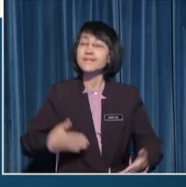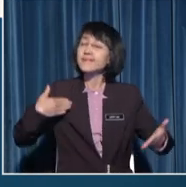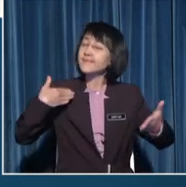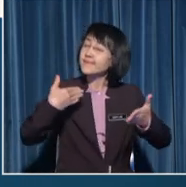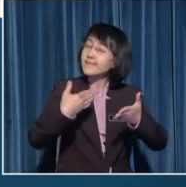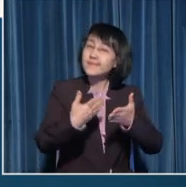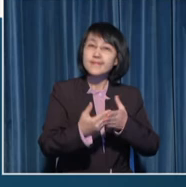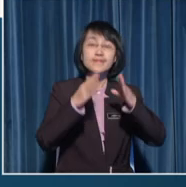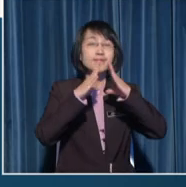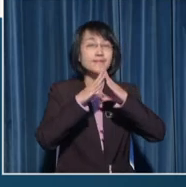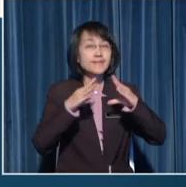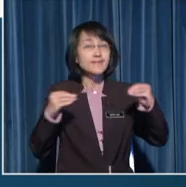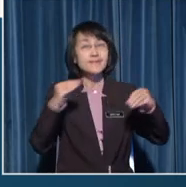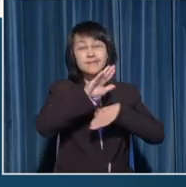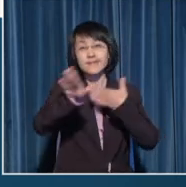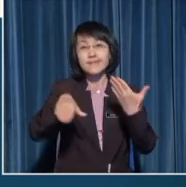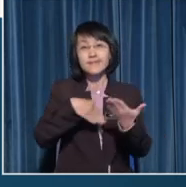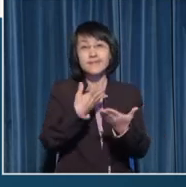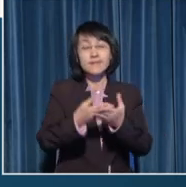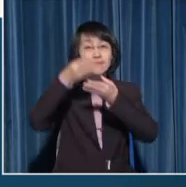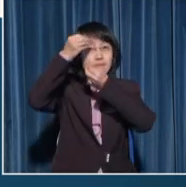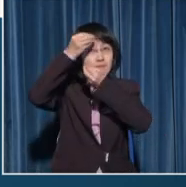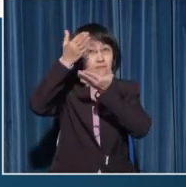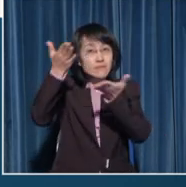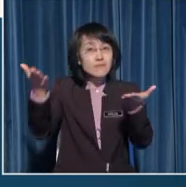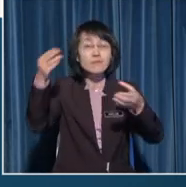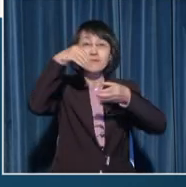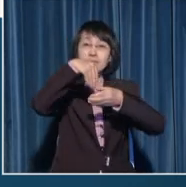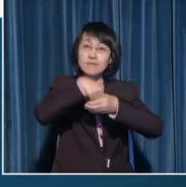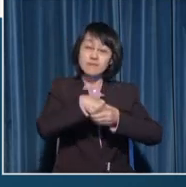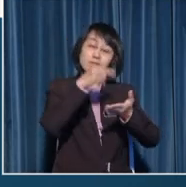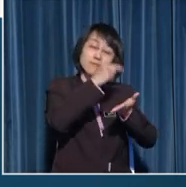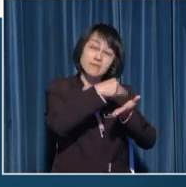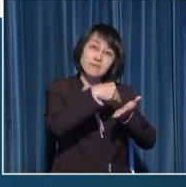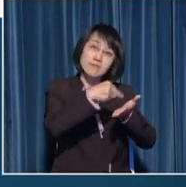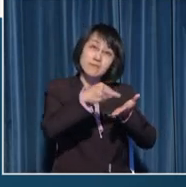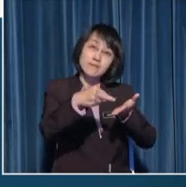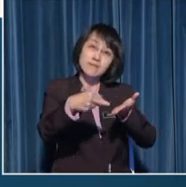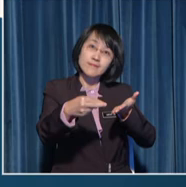Until you finish all the information in your notes.